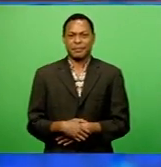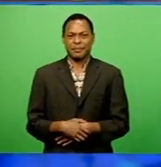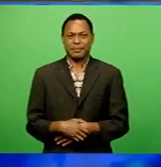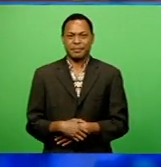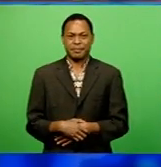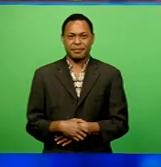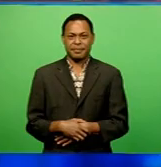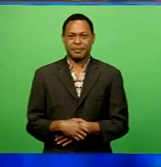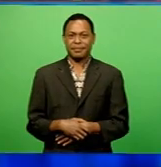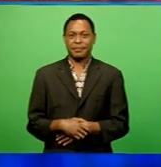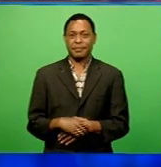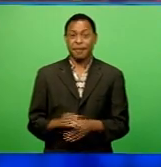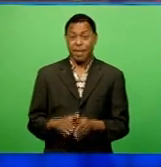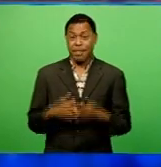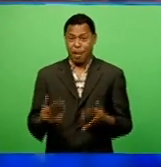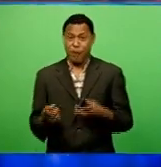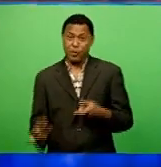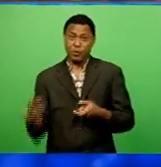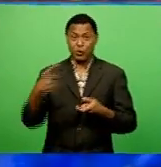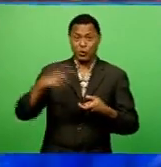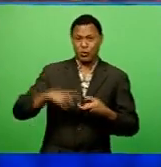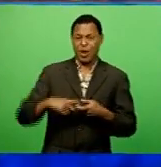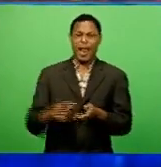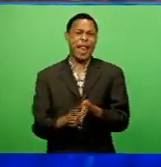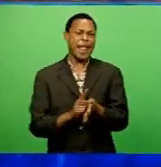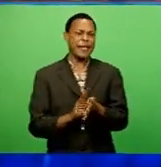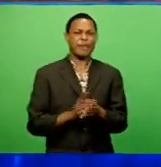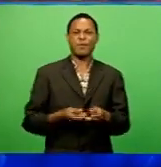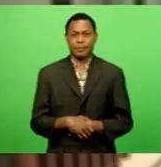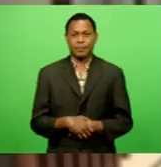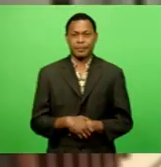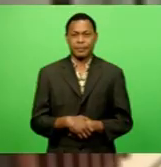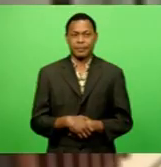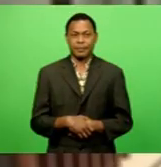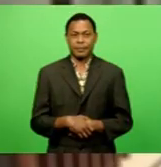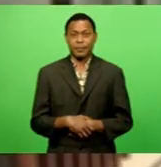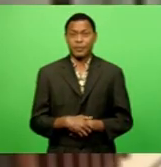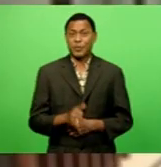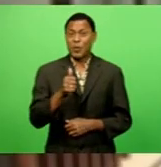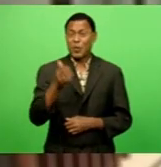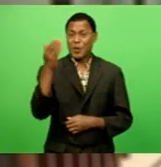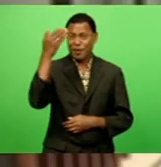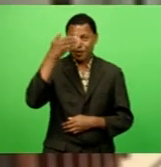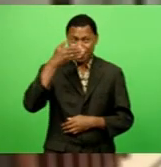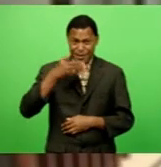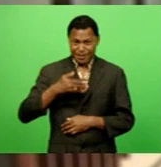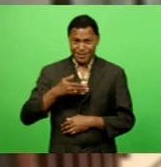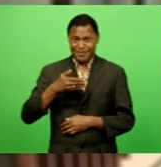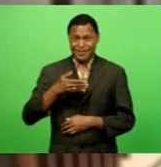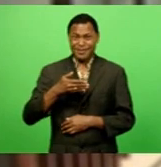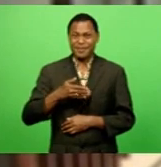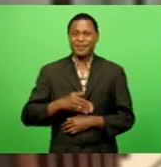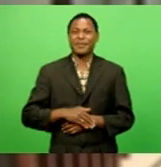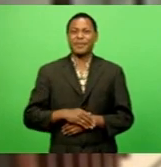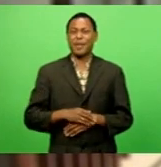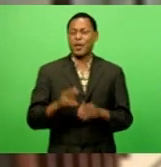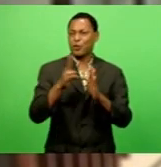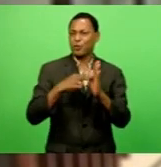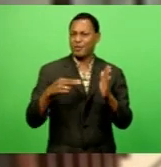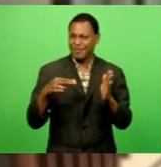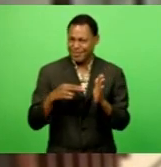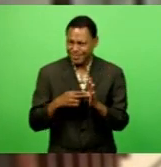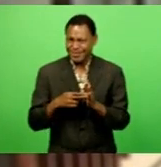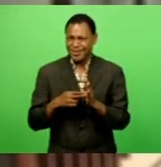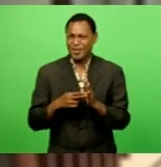Sharon from HFC Bank joins us now with the latest from the money market. Good evening. The Aussie and Kiwi dollars resumed their